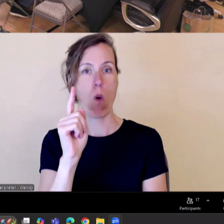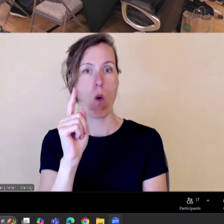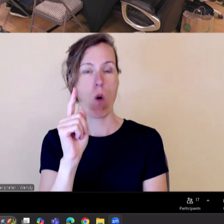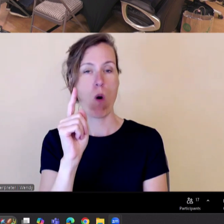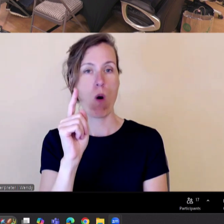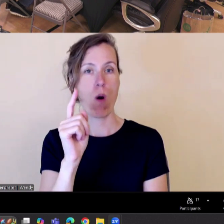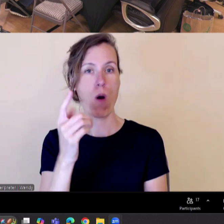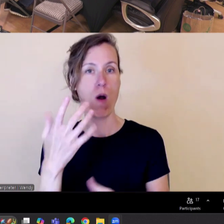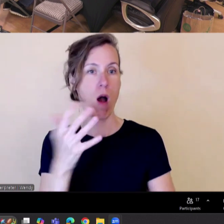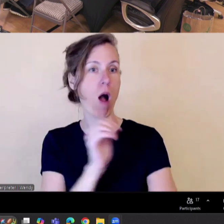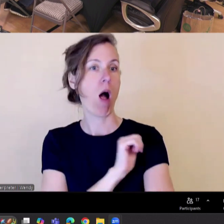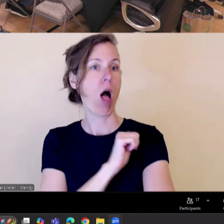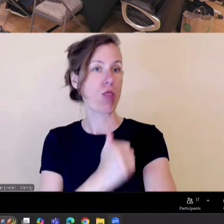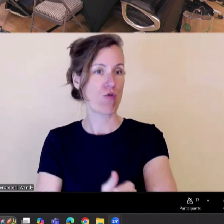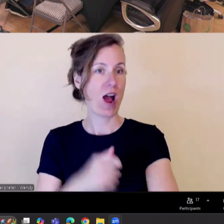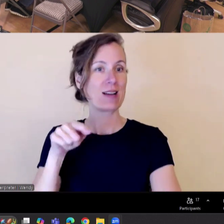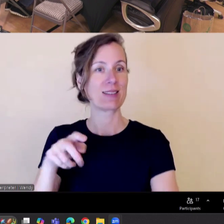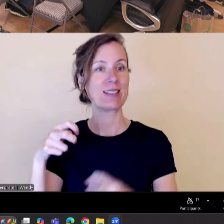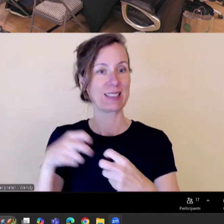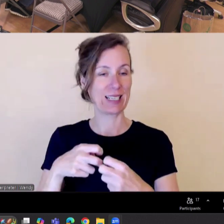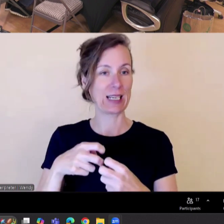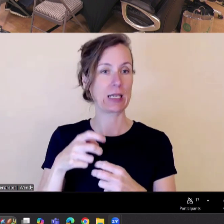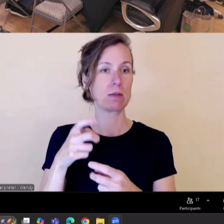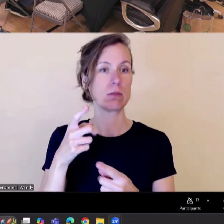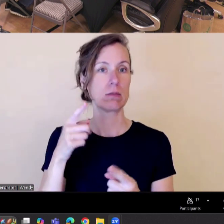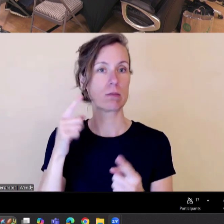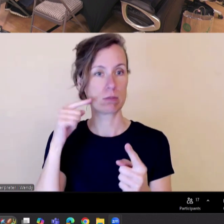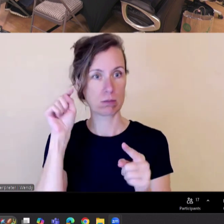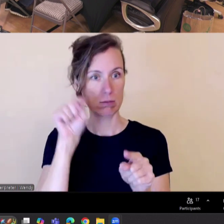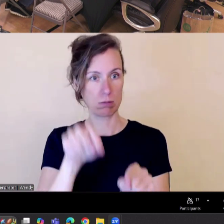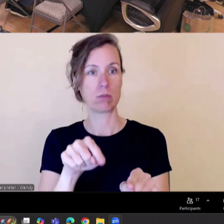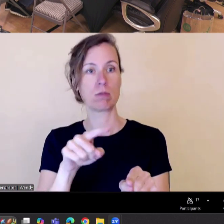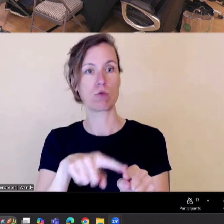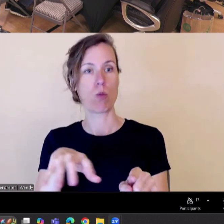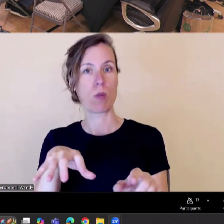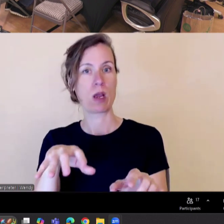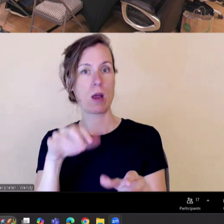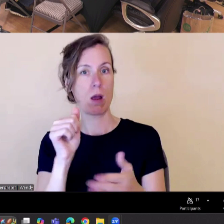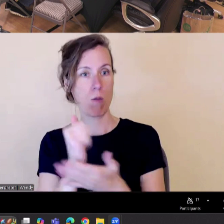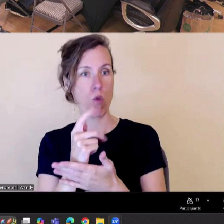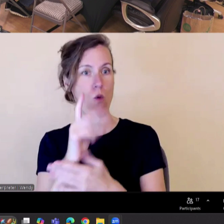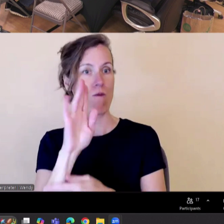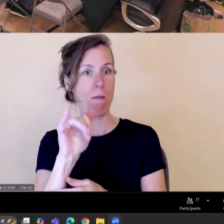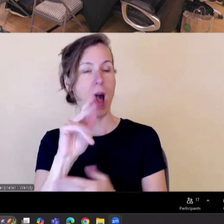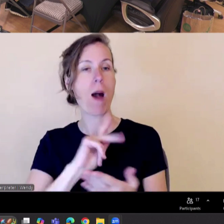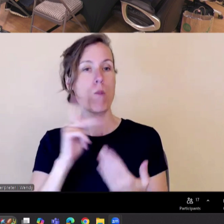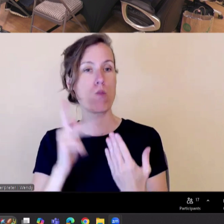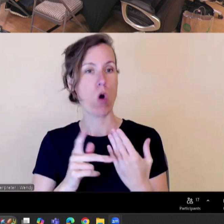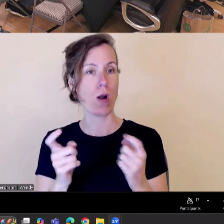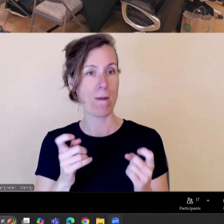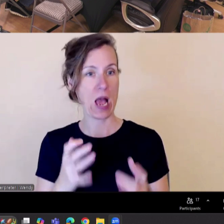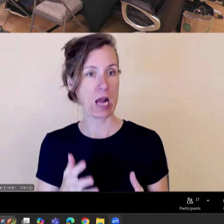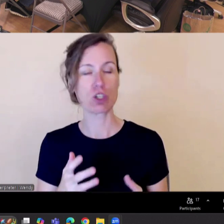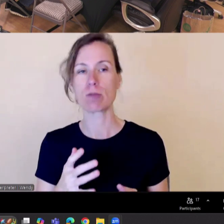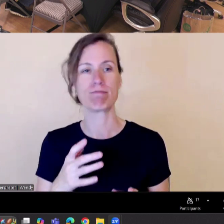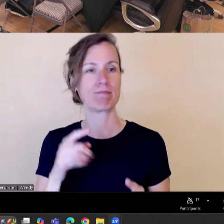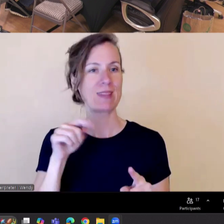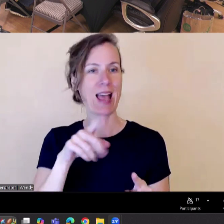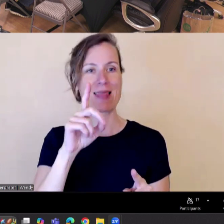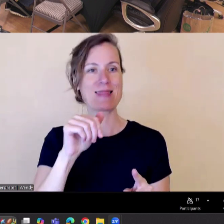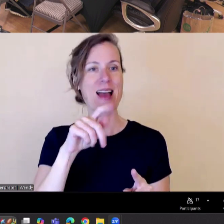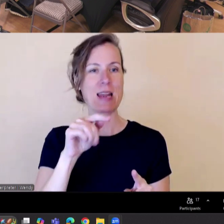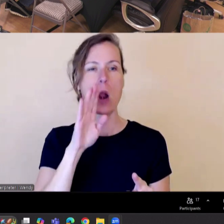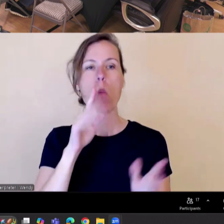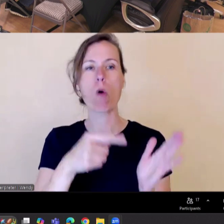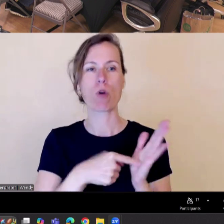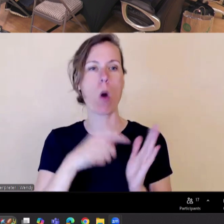authorizing the citation to be issued and approved by the program manager, that data, it would require a subpoena to